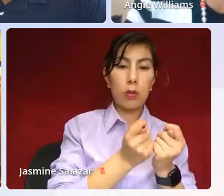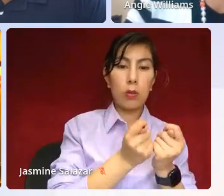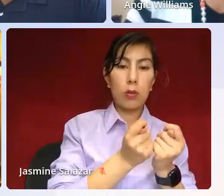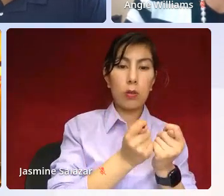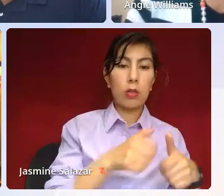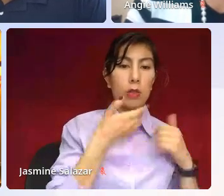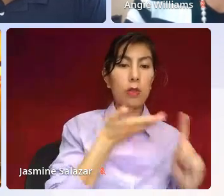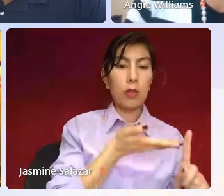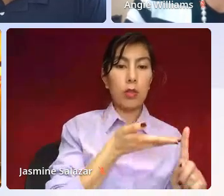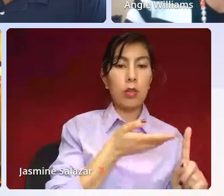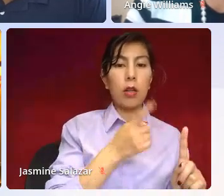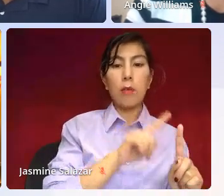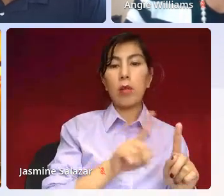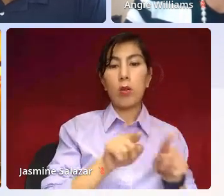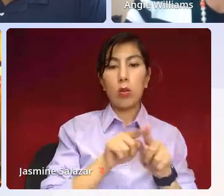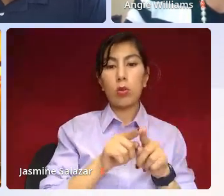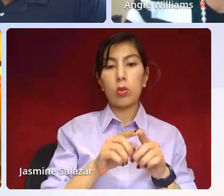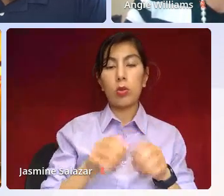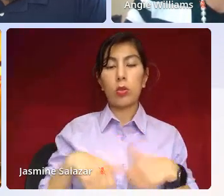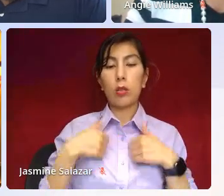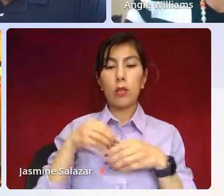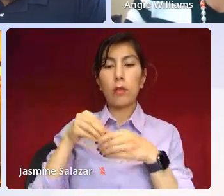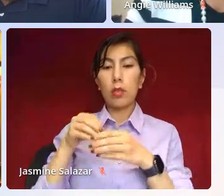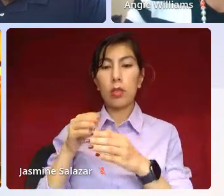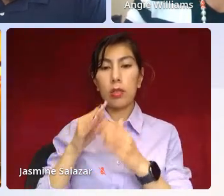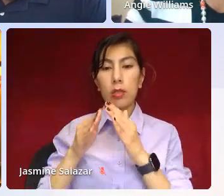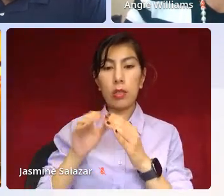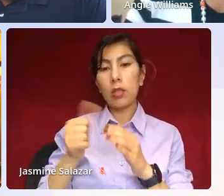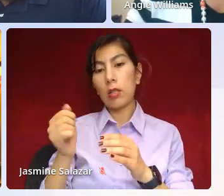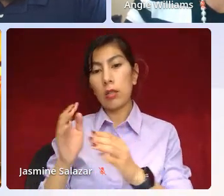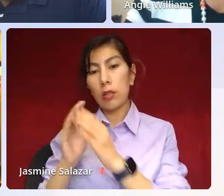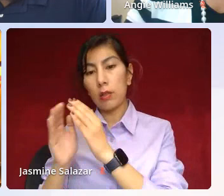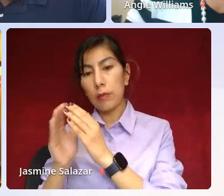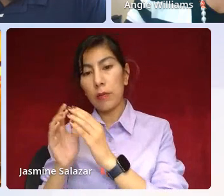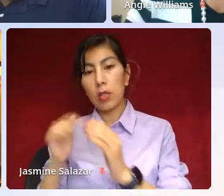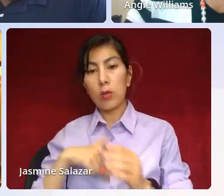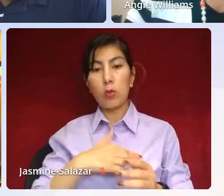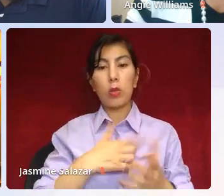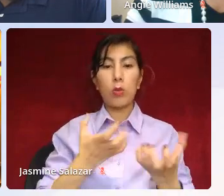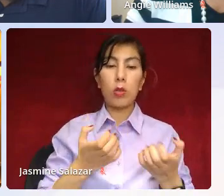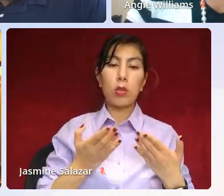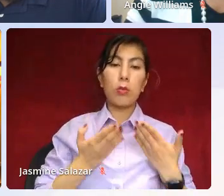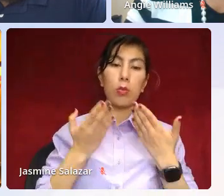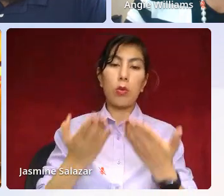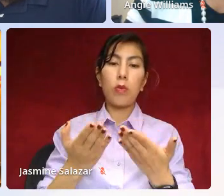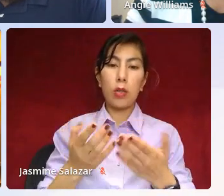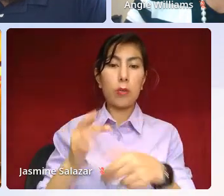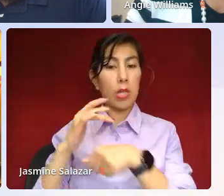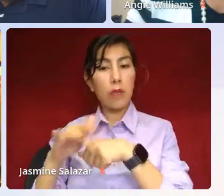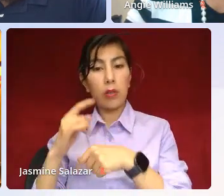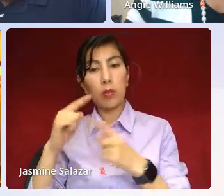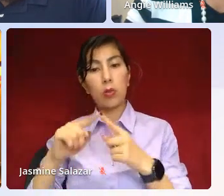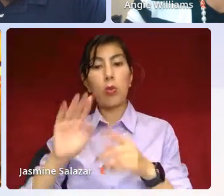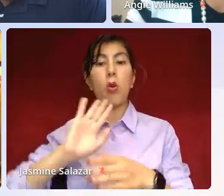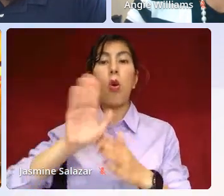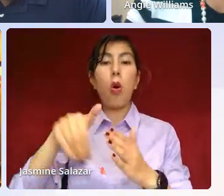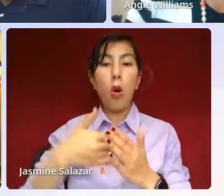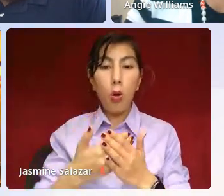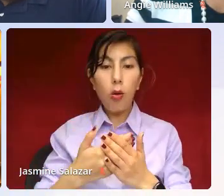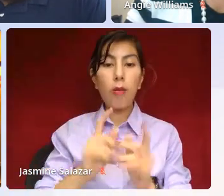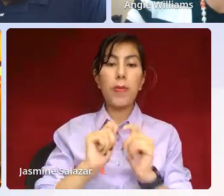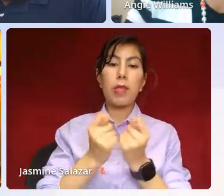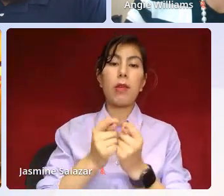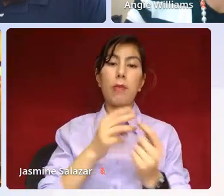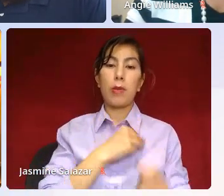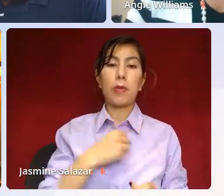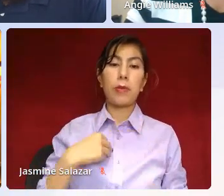live in the city and other communities. And we want to provide and be available to all tribal members. So it's